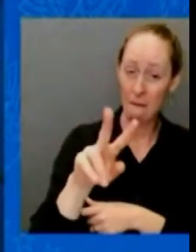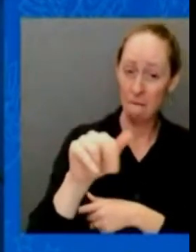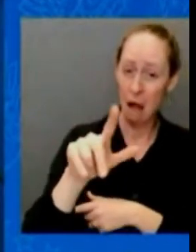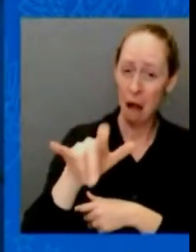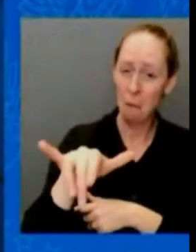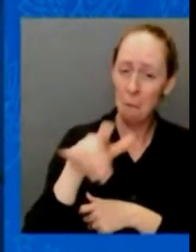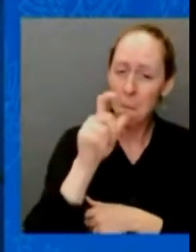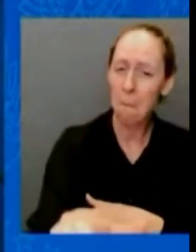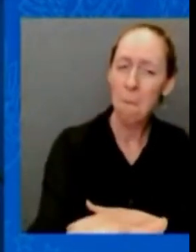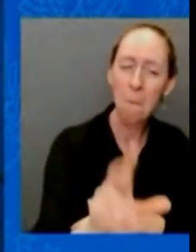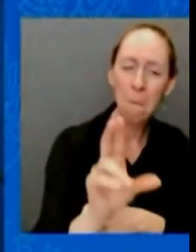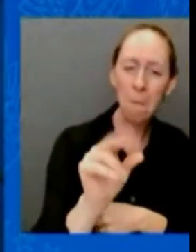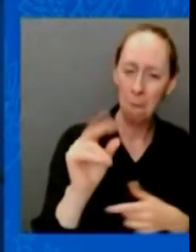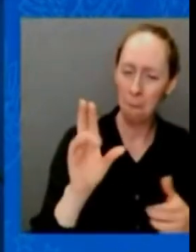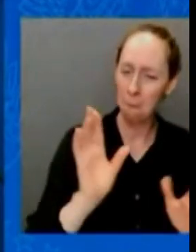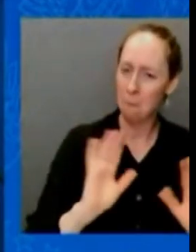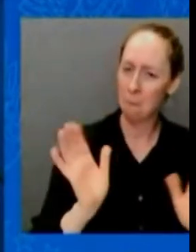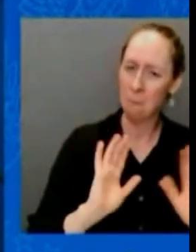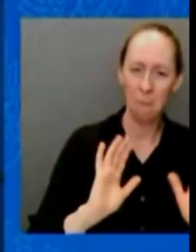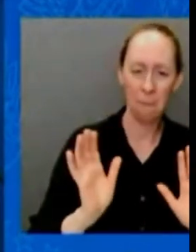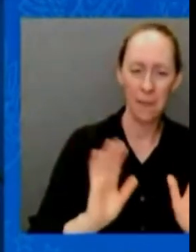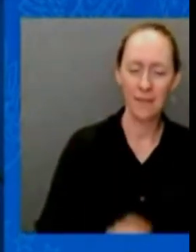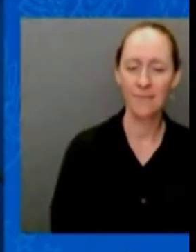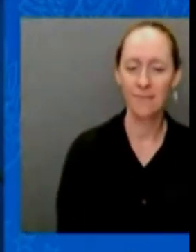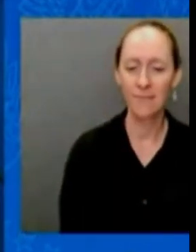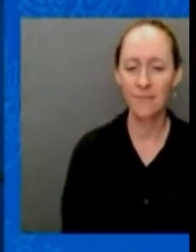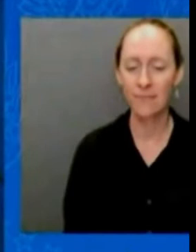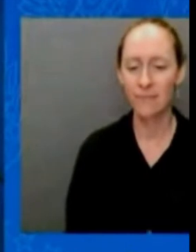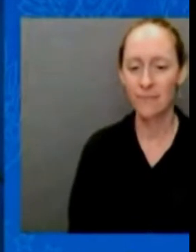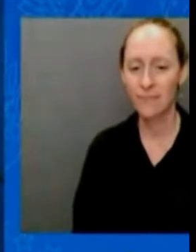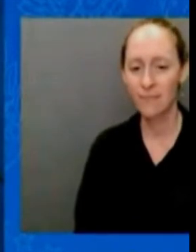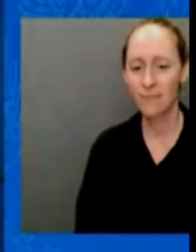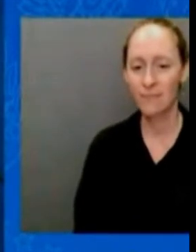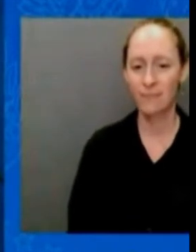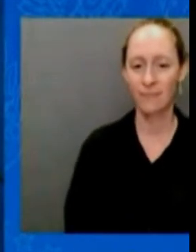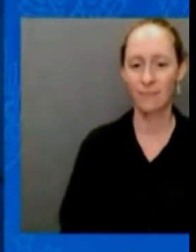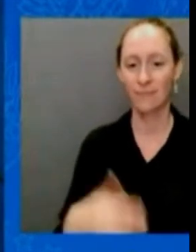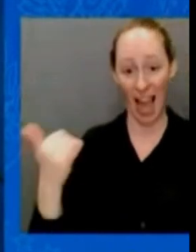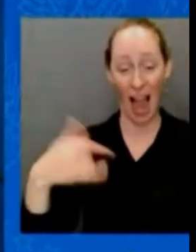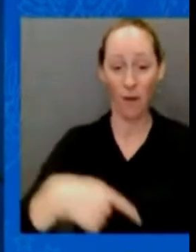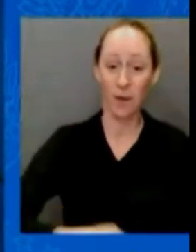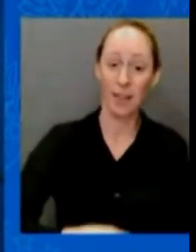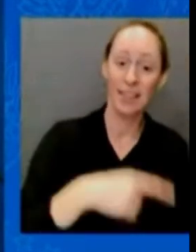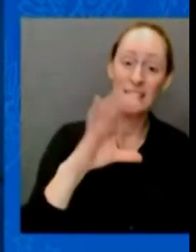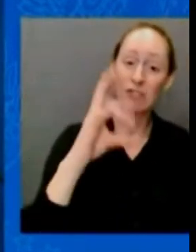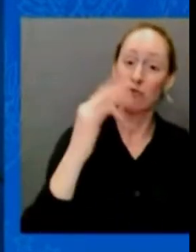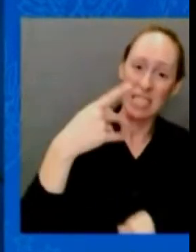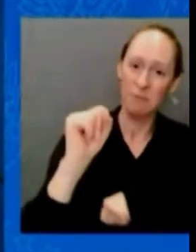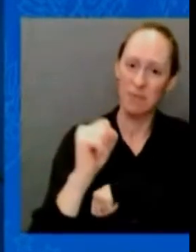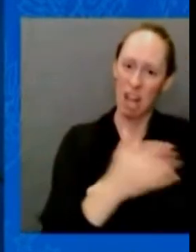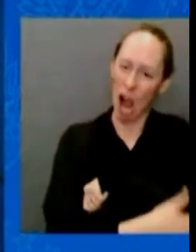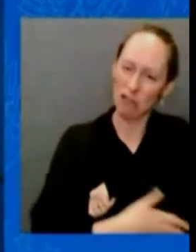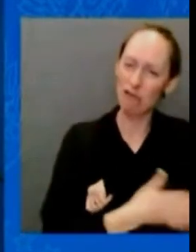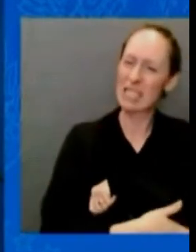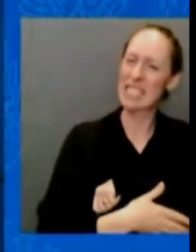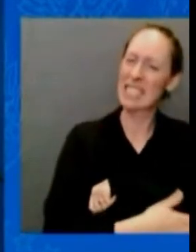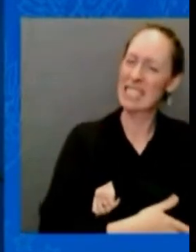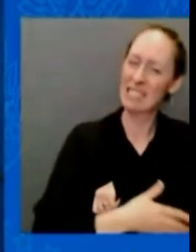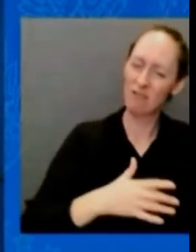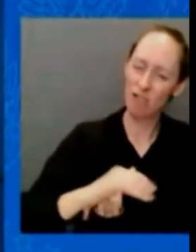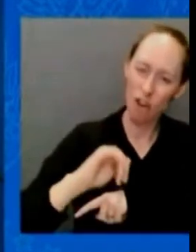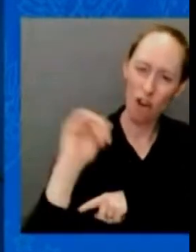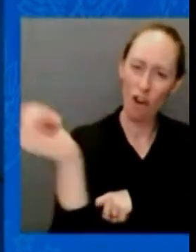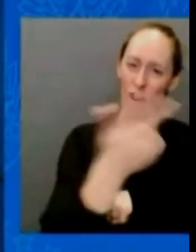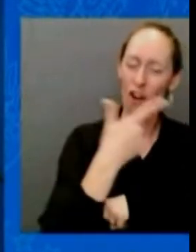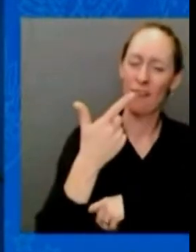is Chips Country. This is New York State, and we're going to build it here in New York." And I am so excited